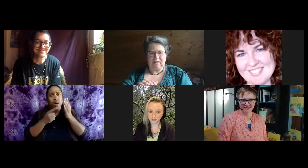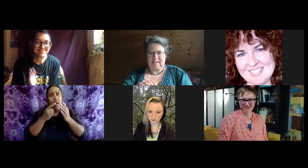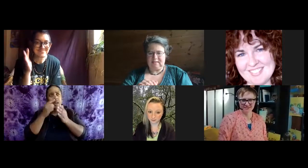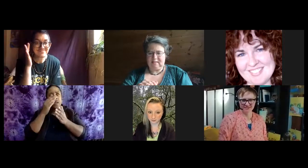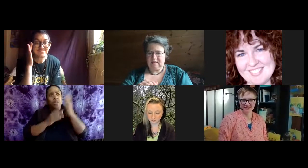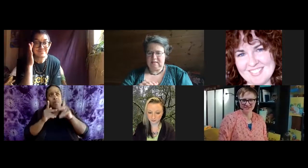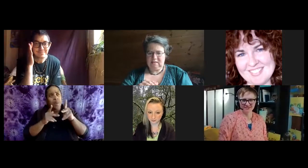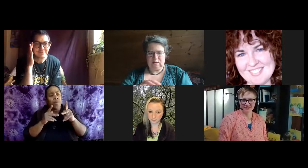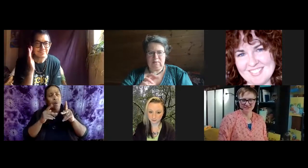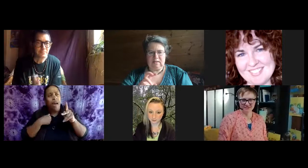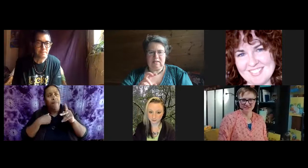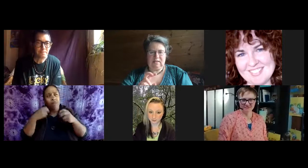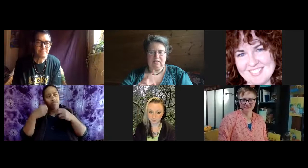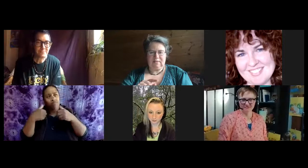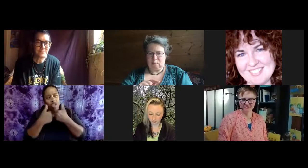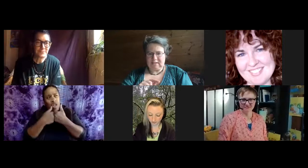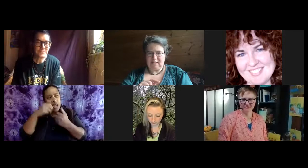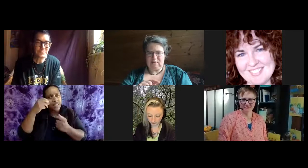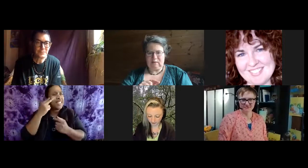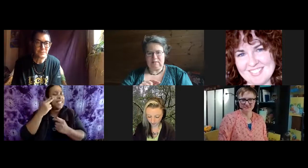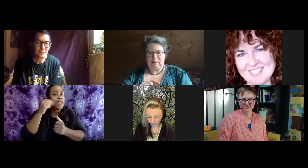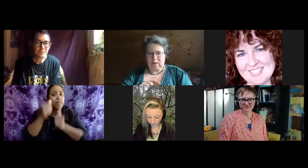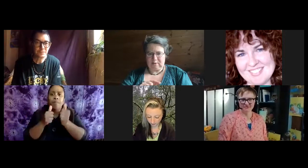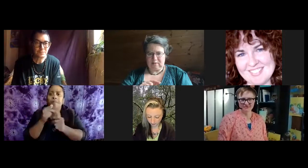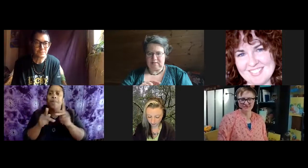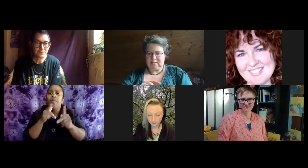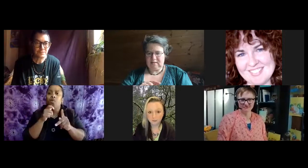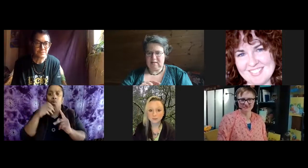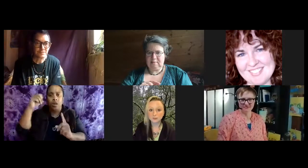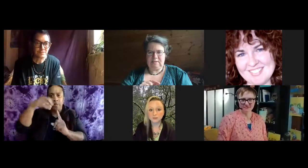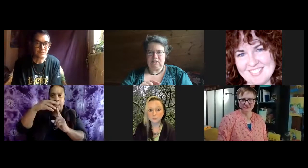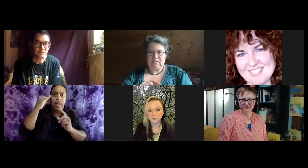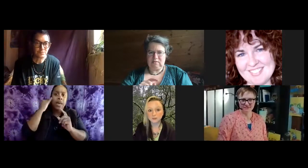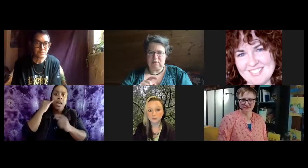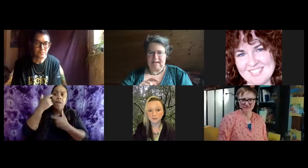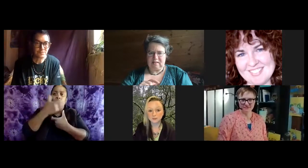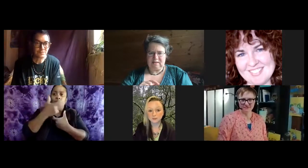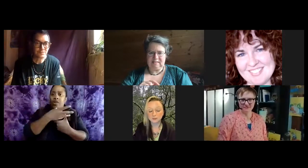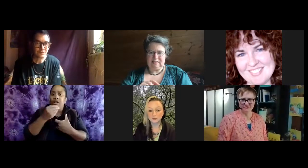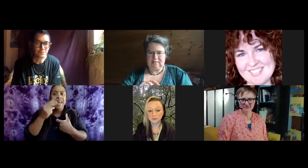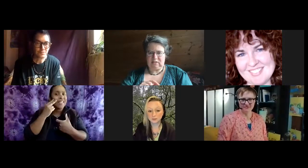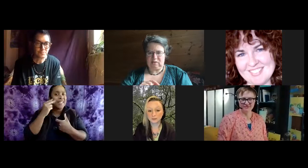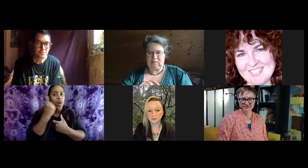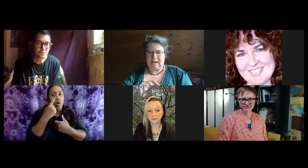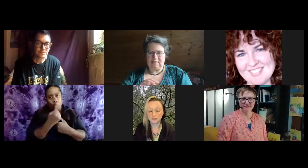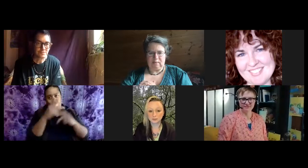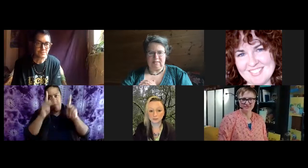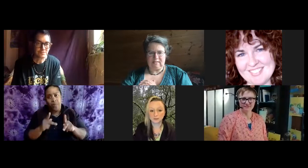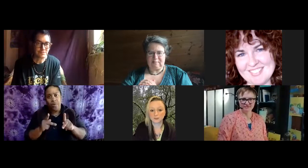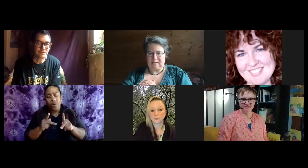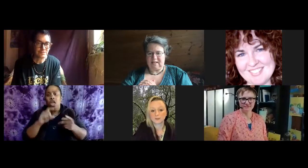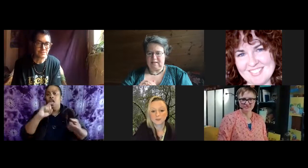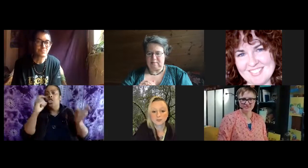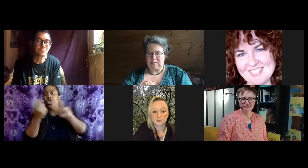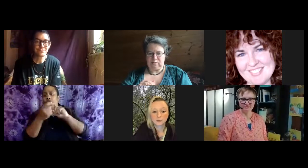who's spotlighted. So if you're watching and you can only see one person, maybe change the view to gallery and see if it shows everyone